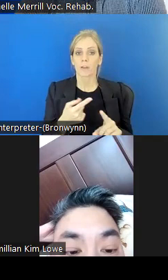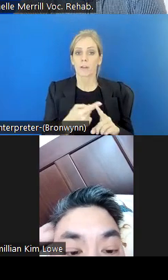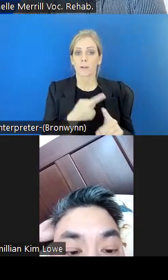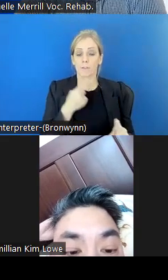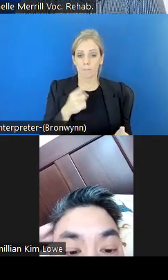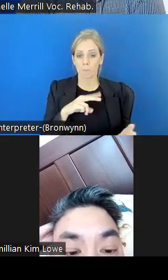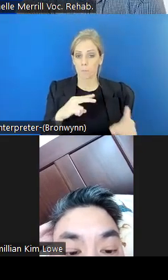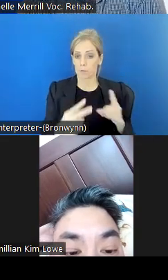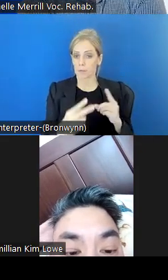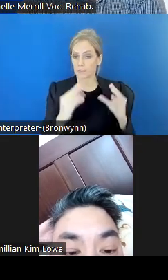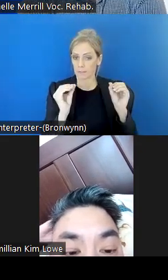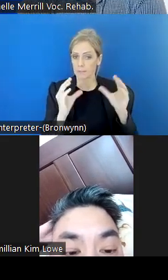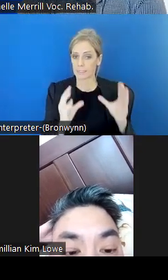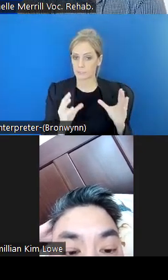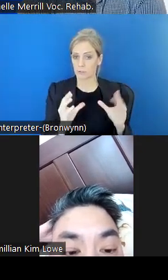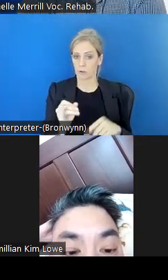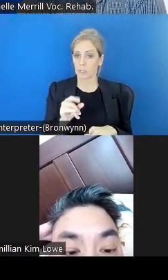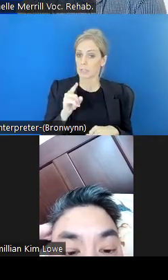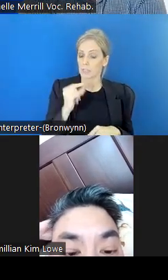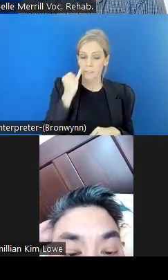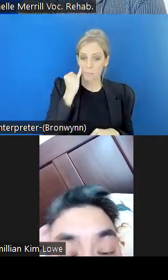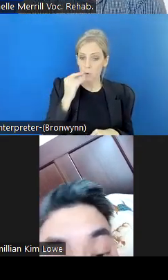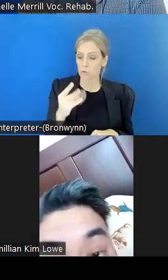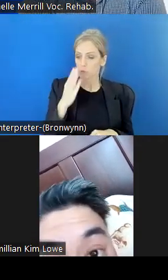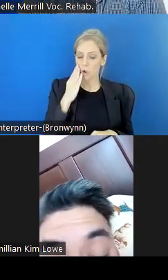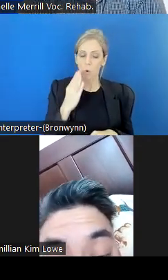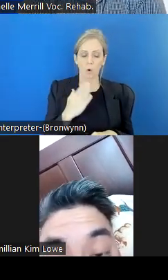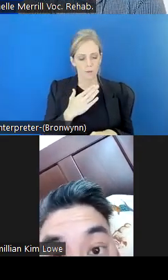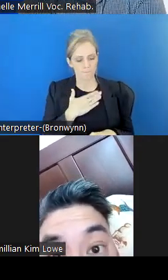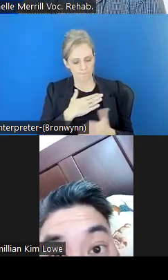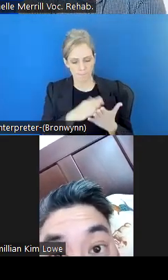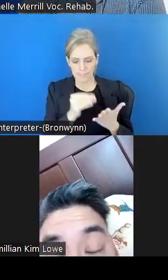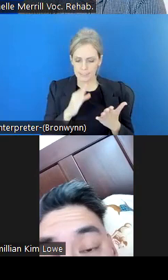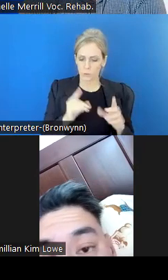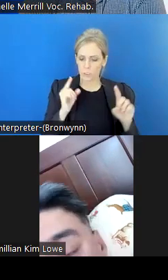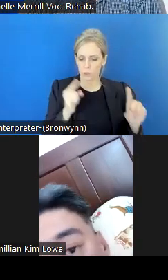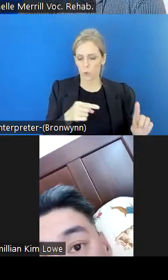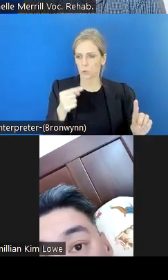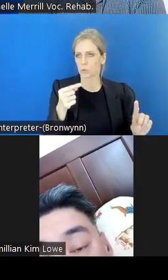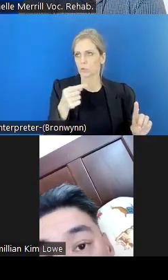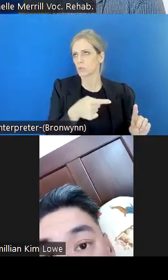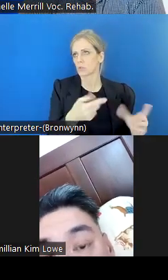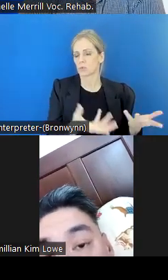you just knew that your student went to, let's say they go to,